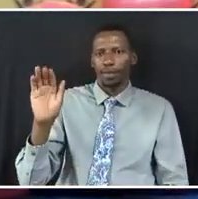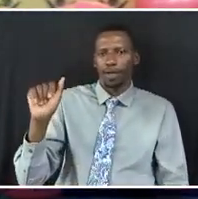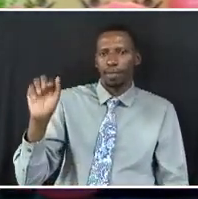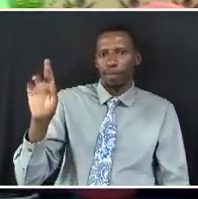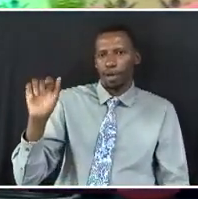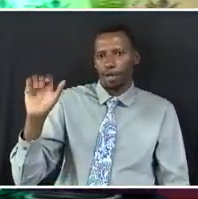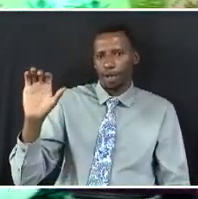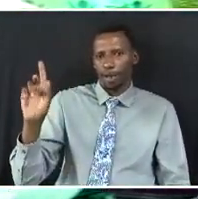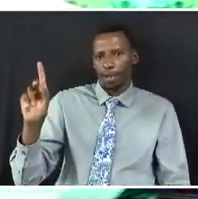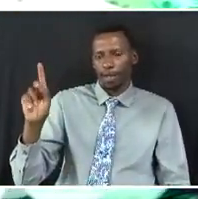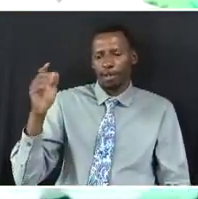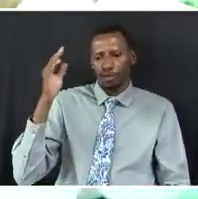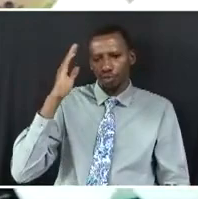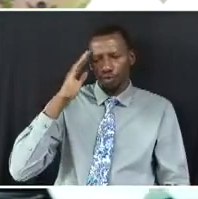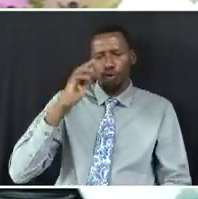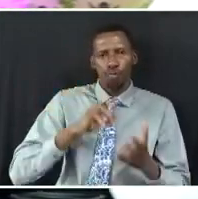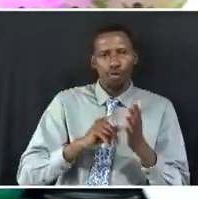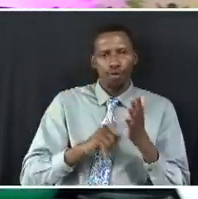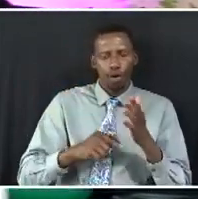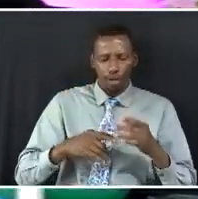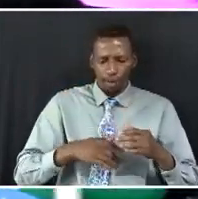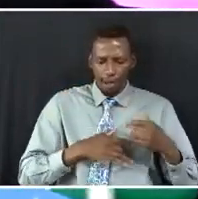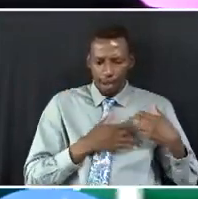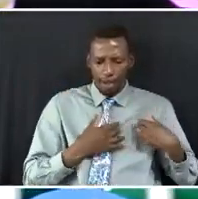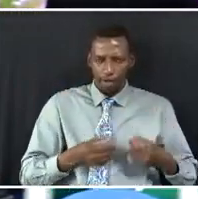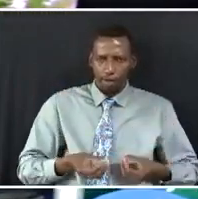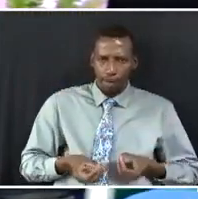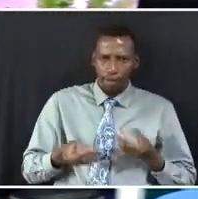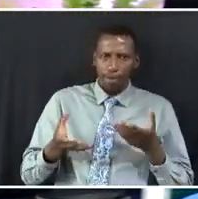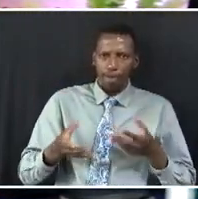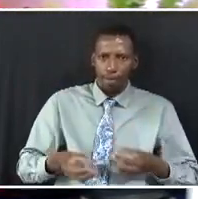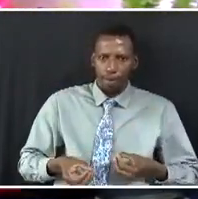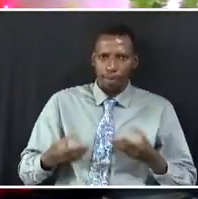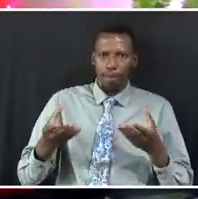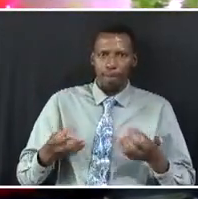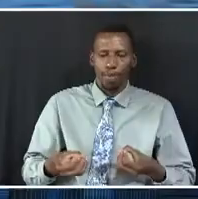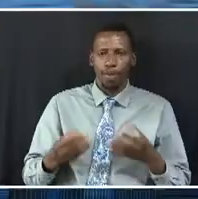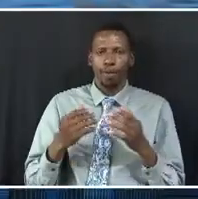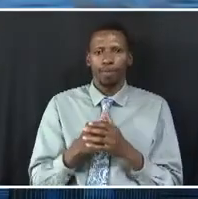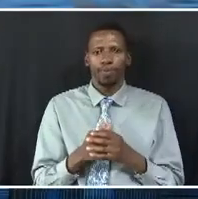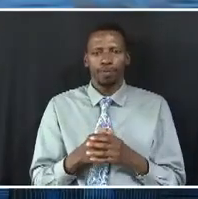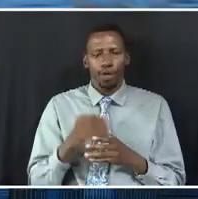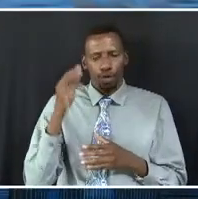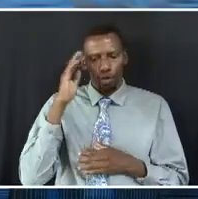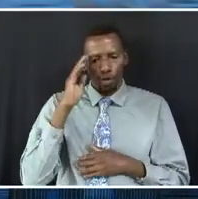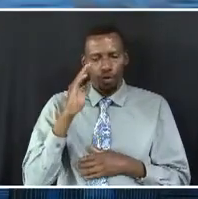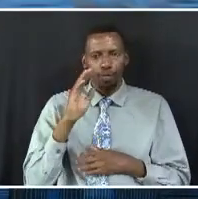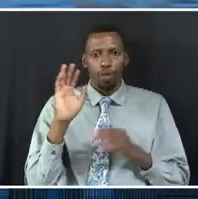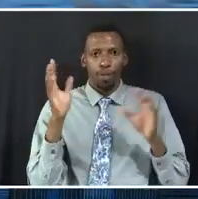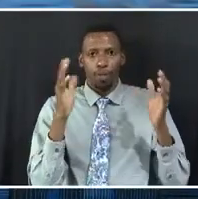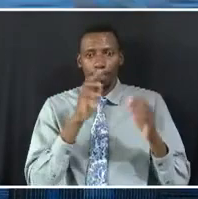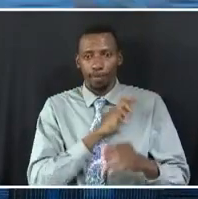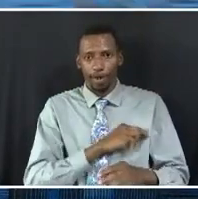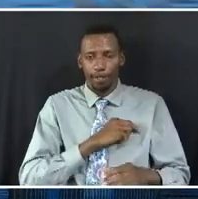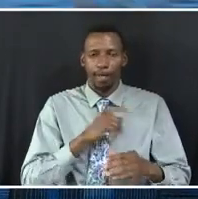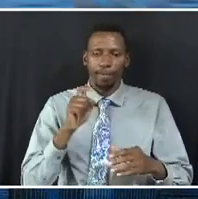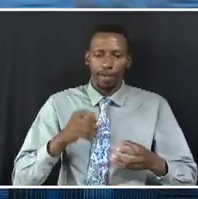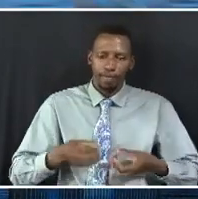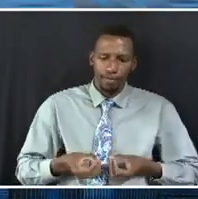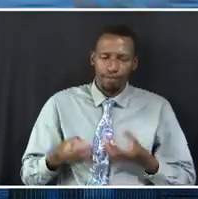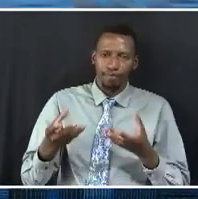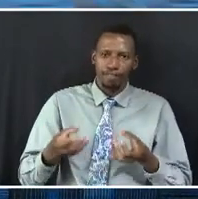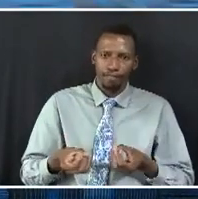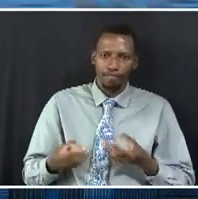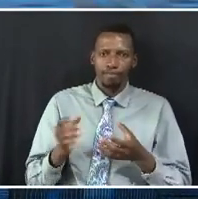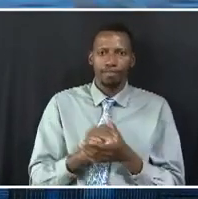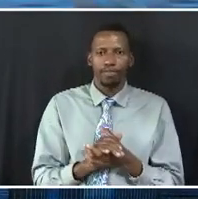be generous. He knew that in nature there is generosity. He knew that in nature we have got something called